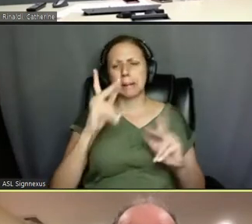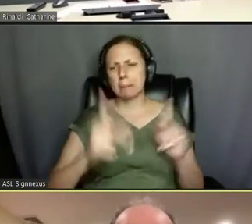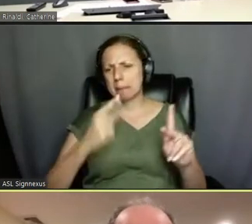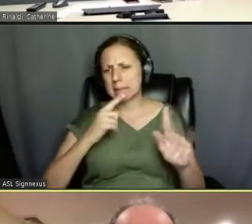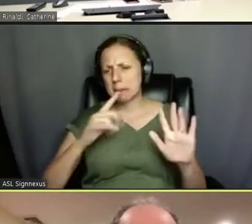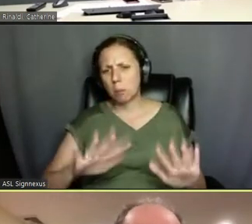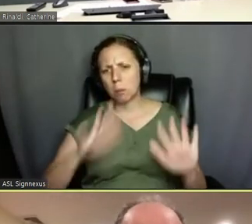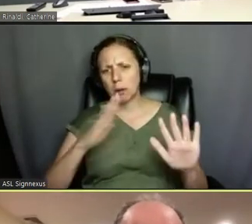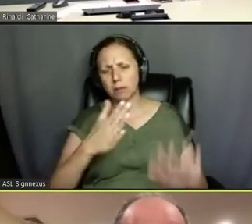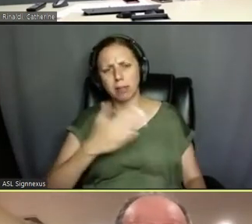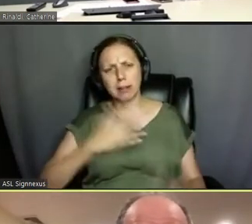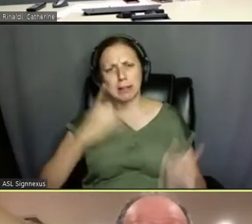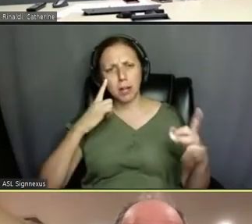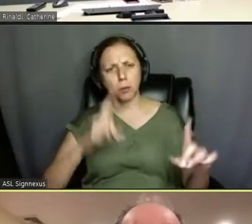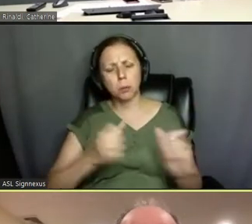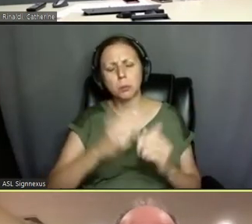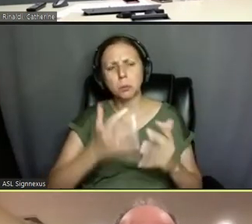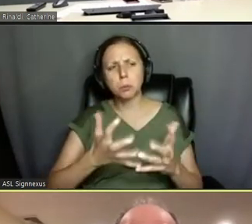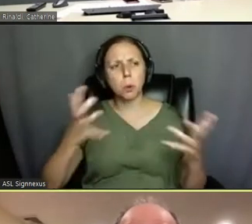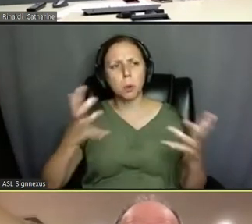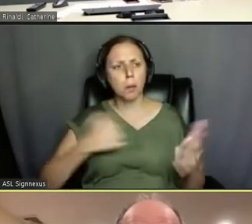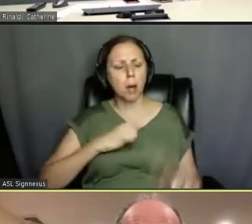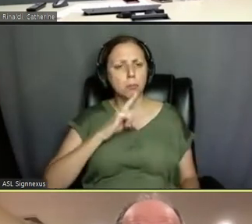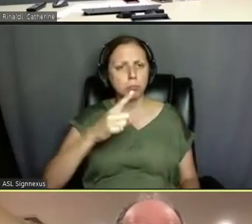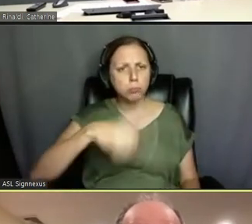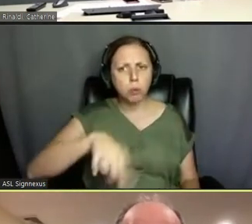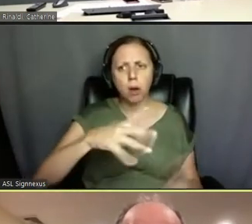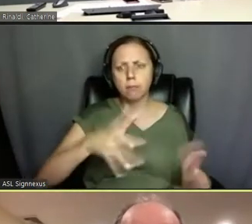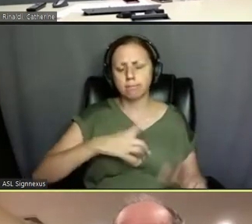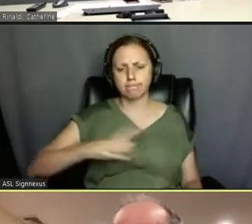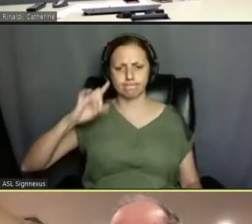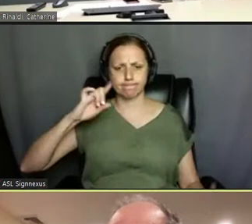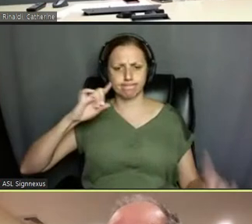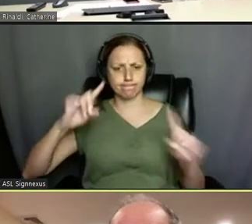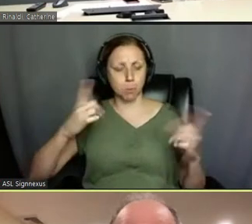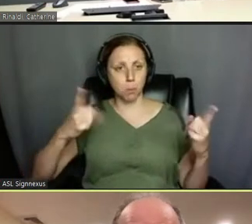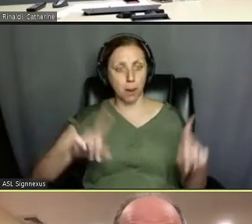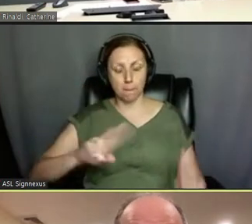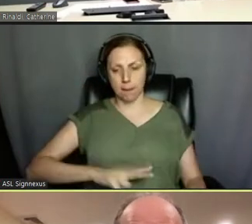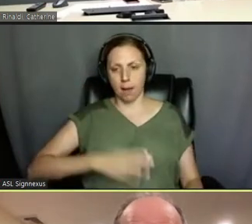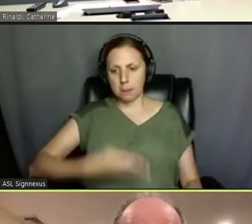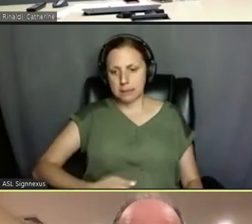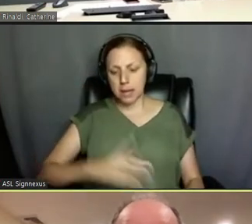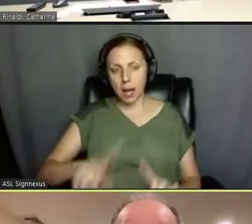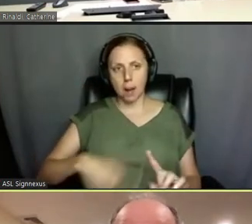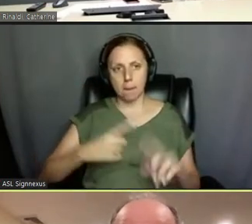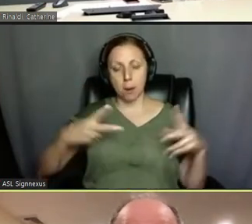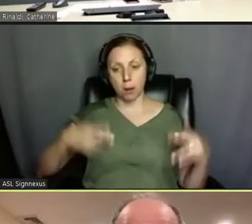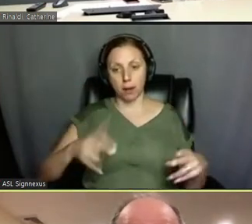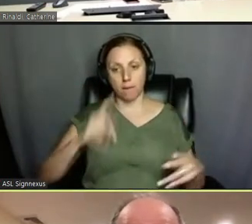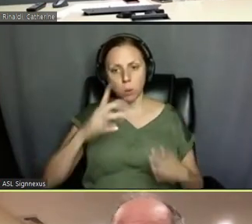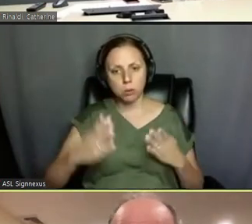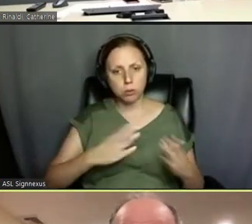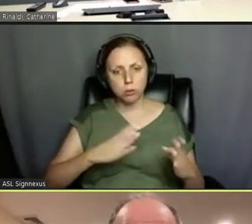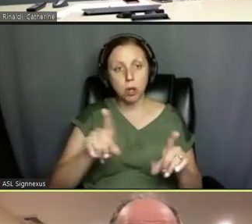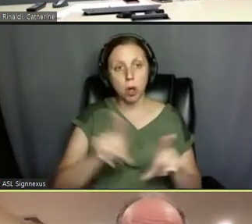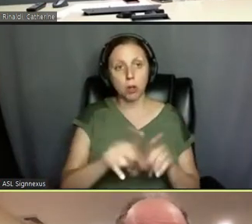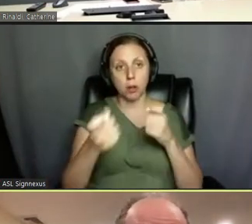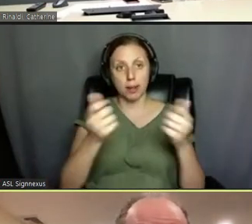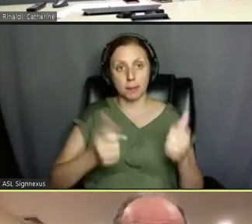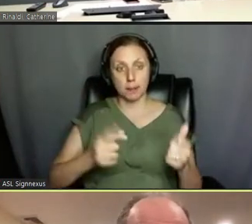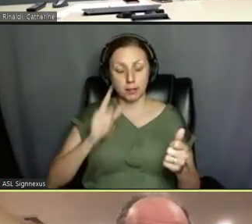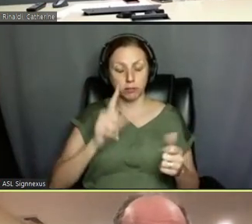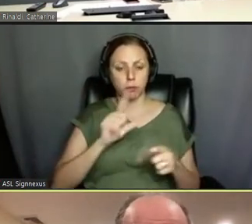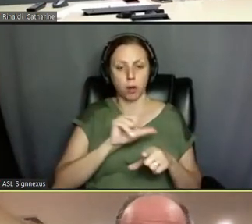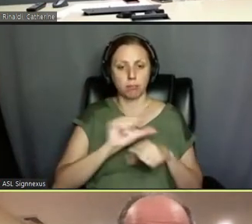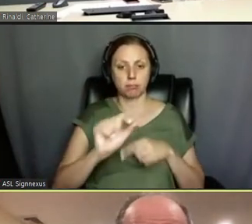much. I'm sure you guys have all been hearing how upset everyone is by the cut in service and the elimination of express trains, which is just absolutely,